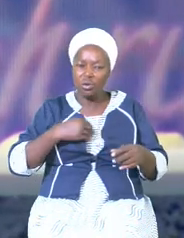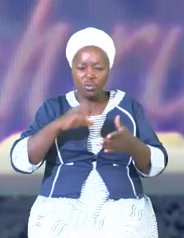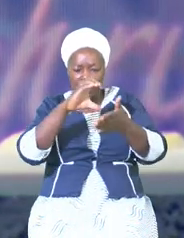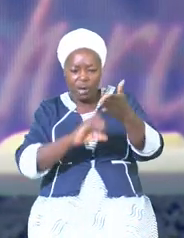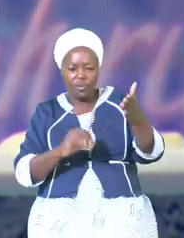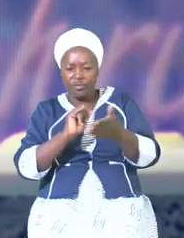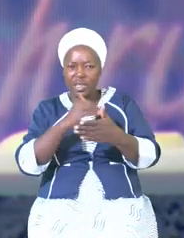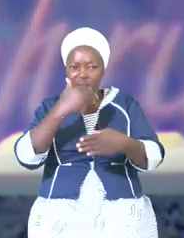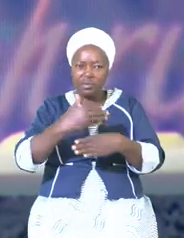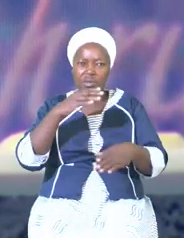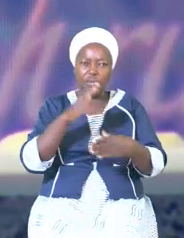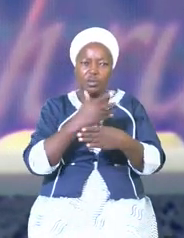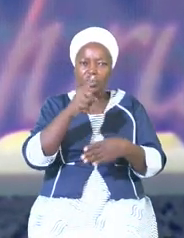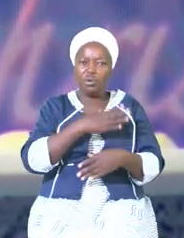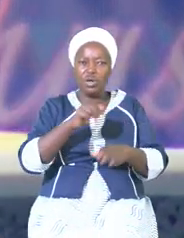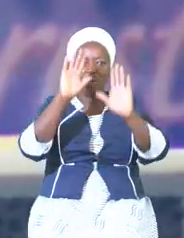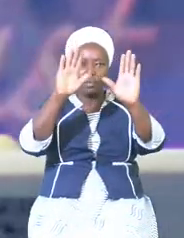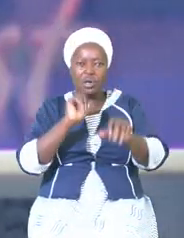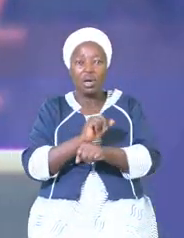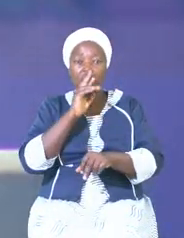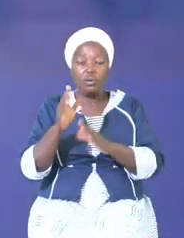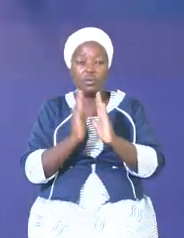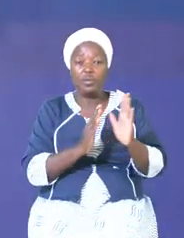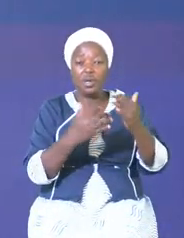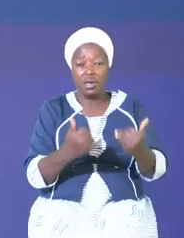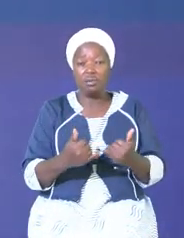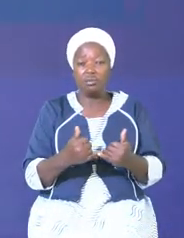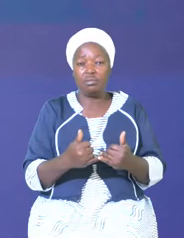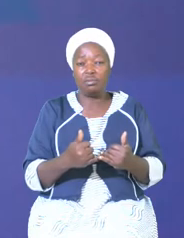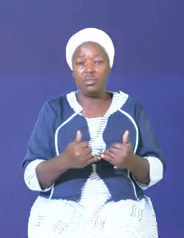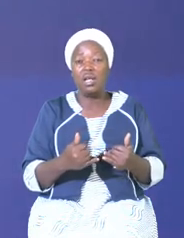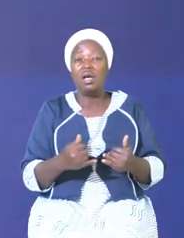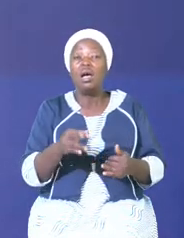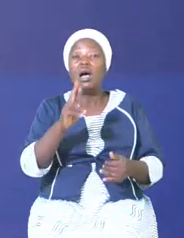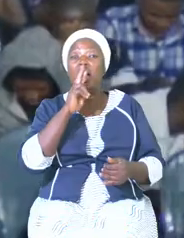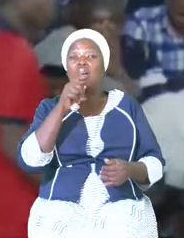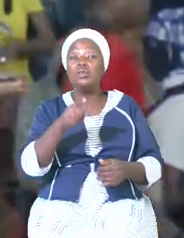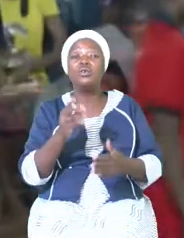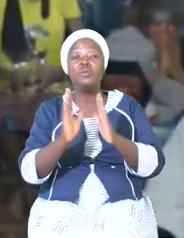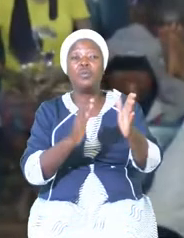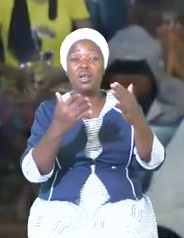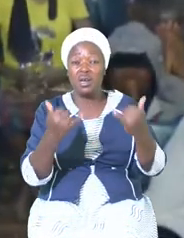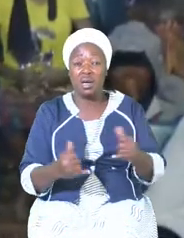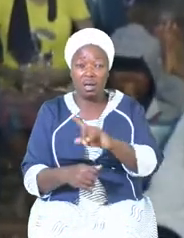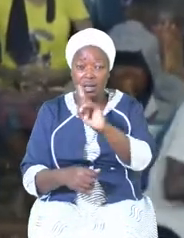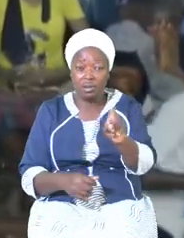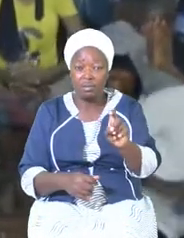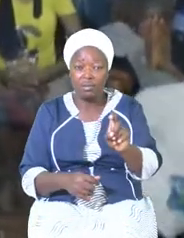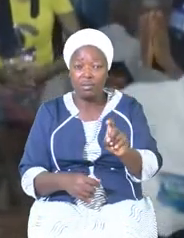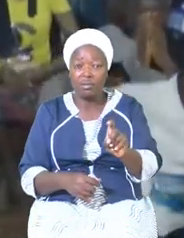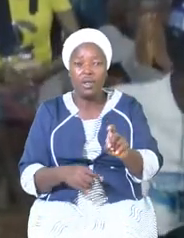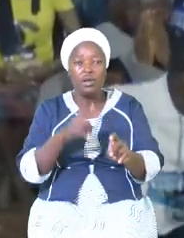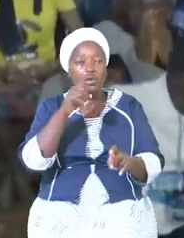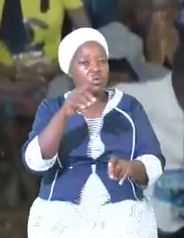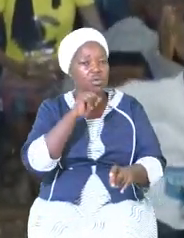his miracles." Are you ready? I'm asking a question. Are you ready? You will not cover up